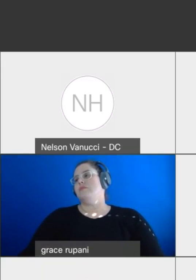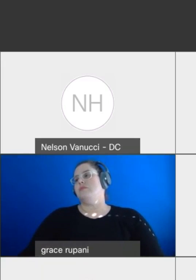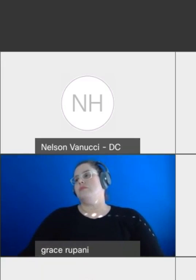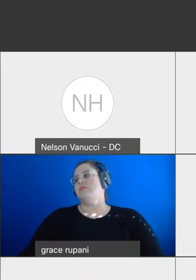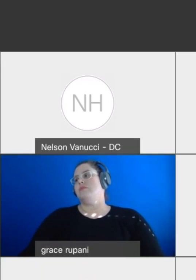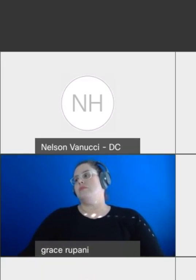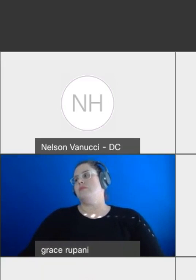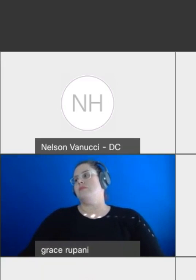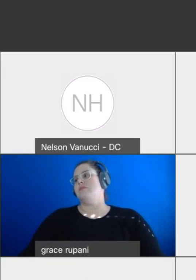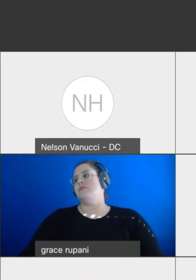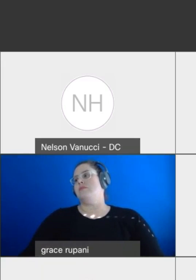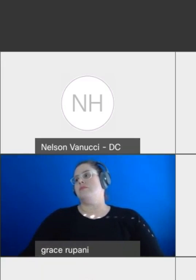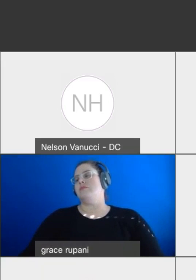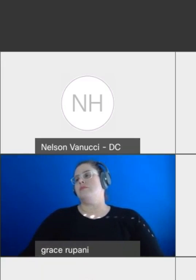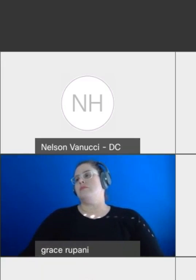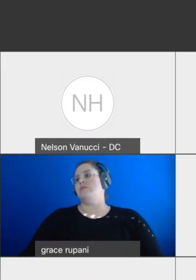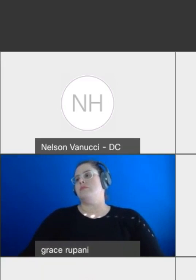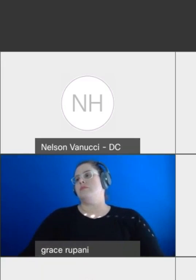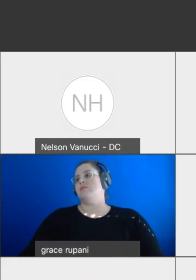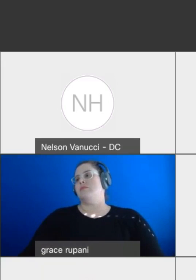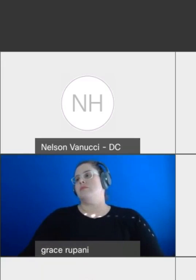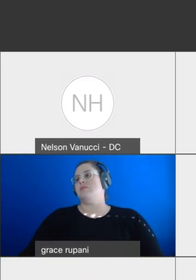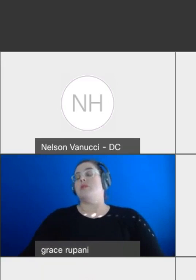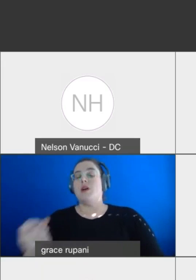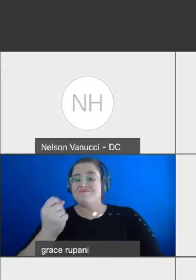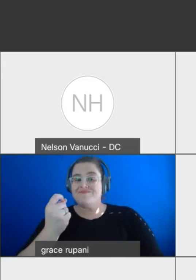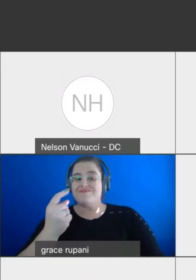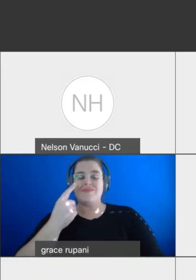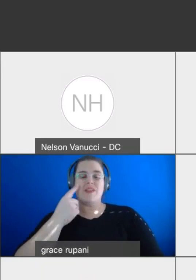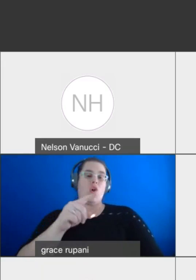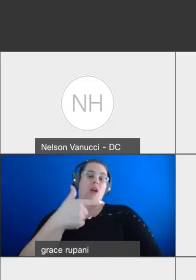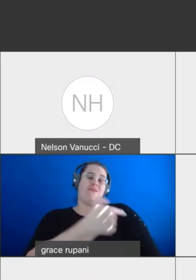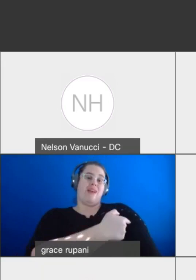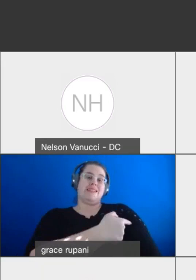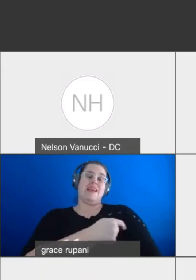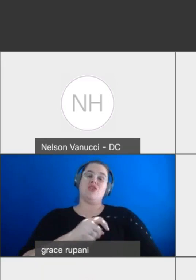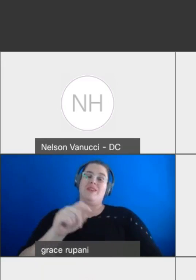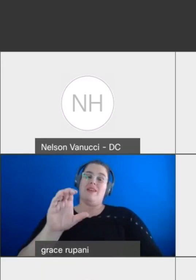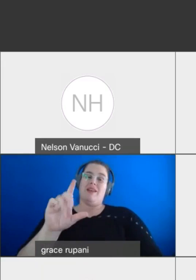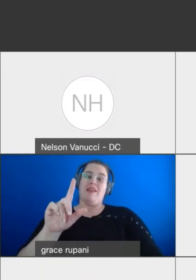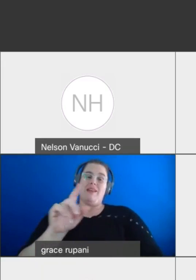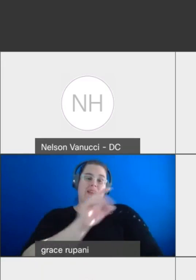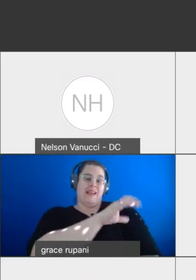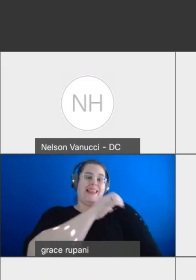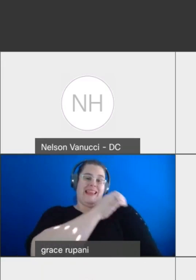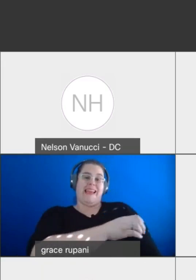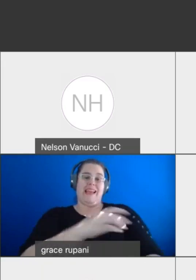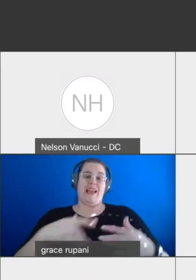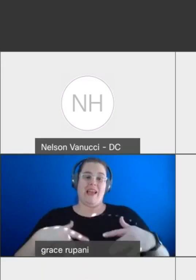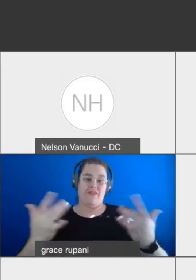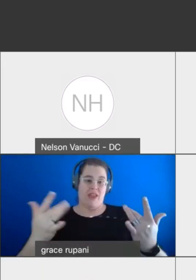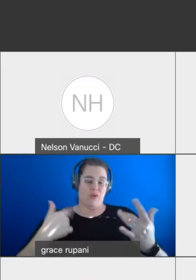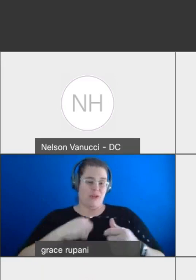So for the vaccination clinics that DDA is scheduling with DC Health,